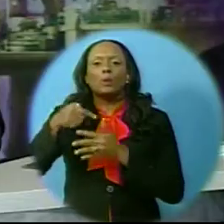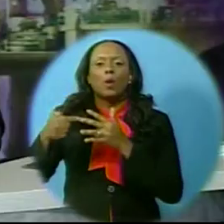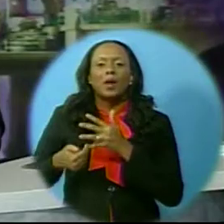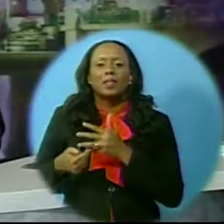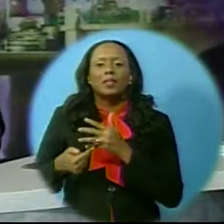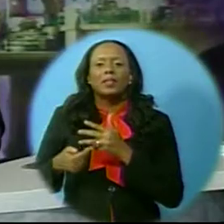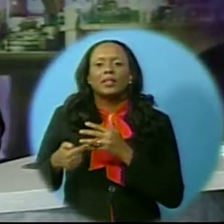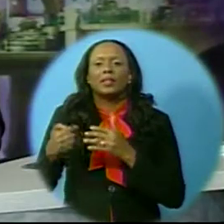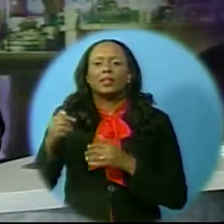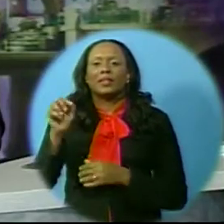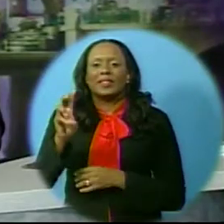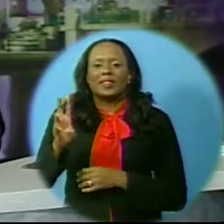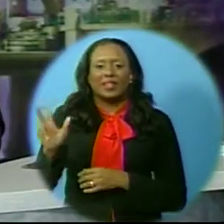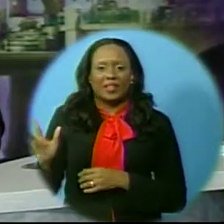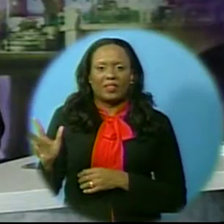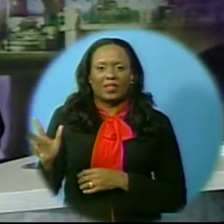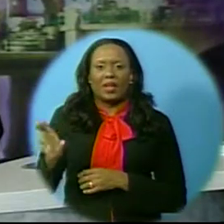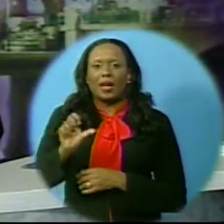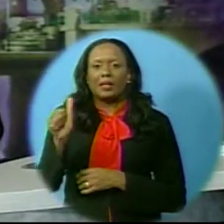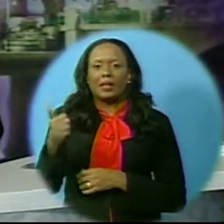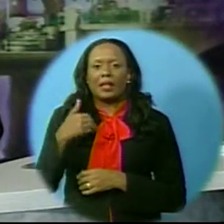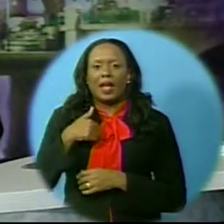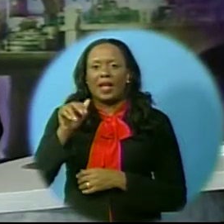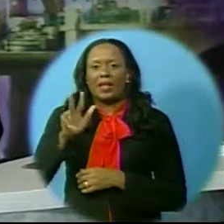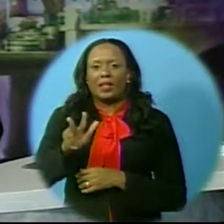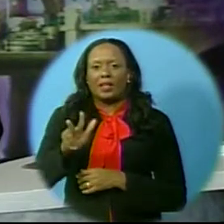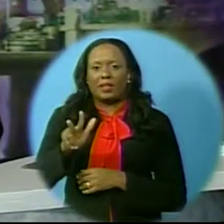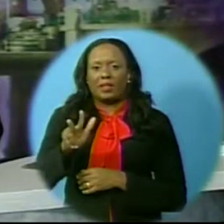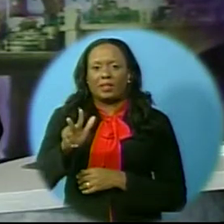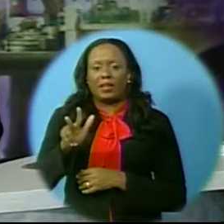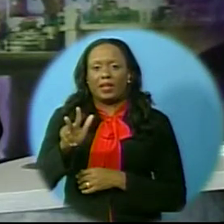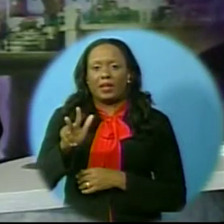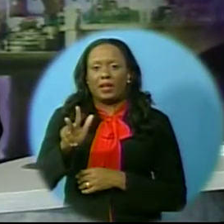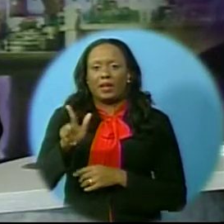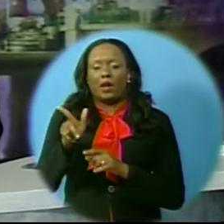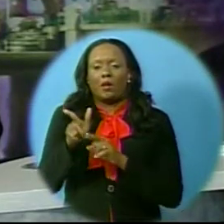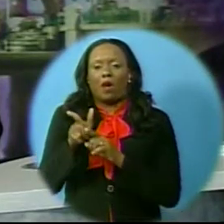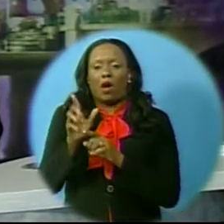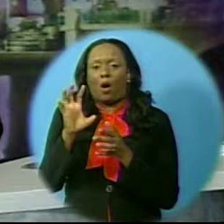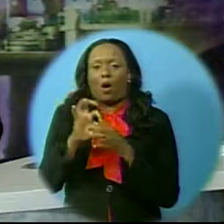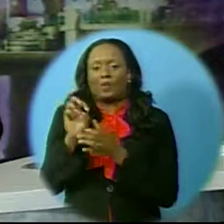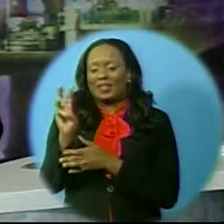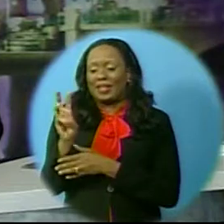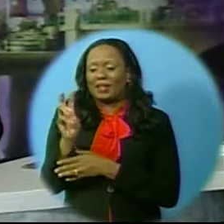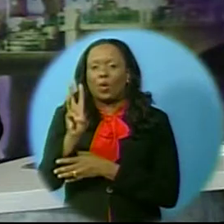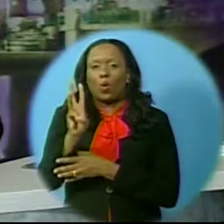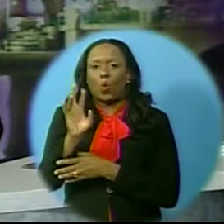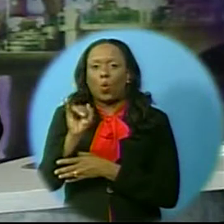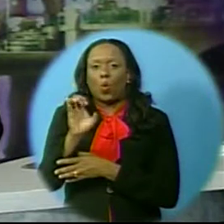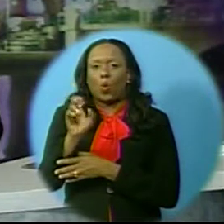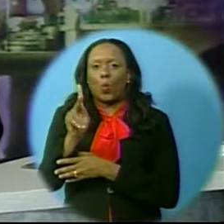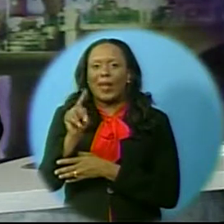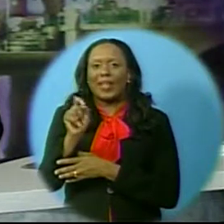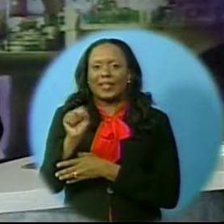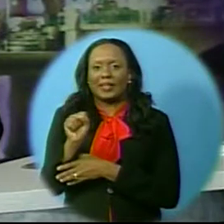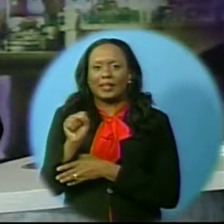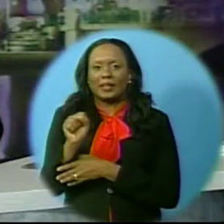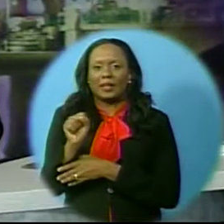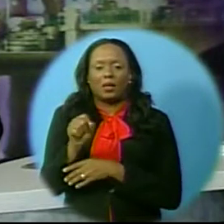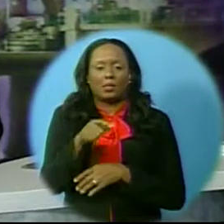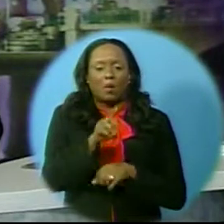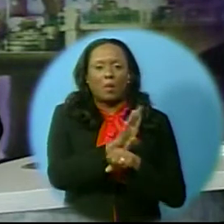Ann King top scored with 63, while Aaliyah Aline took 3 of those 6 wickets. Barbados women then could only